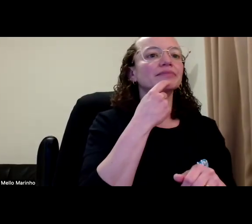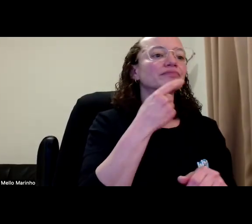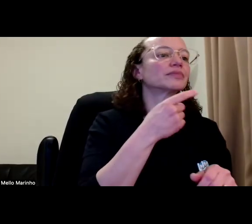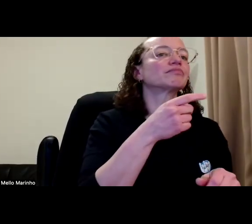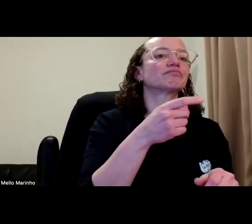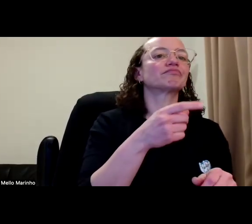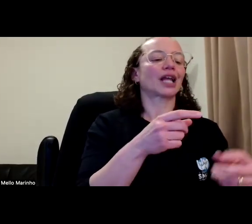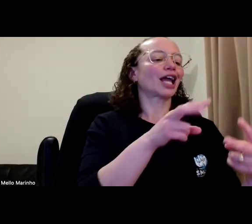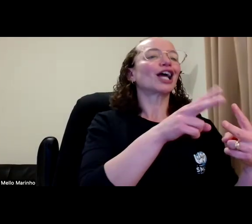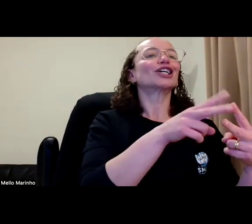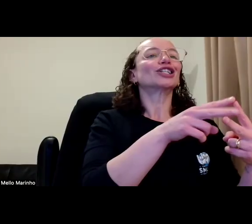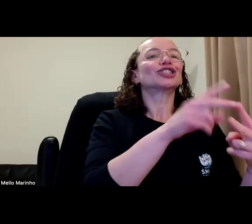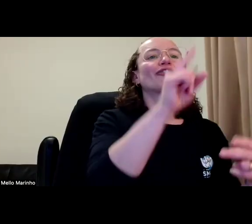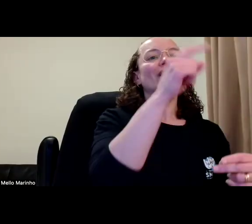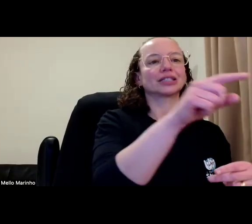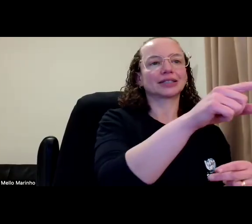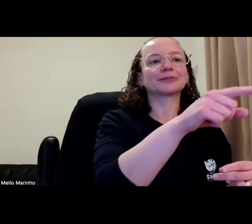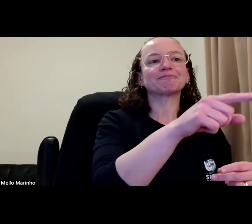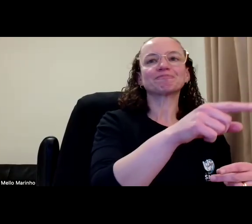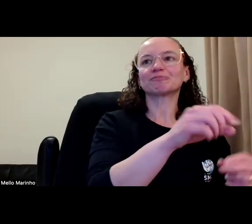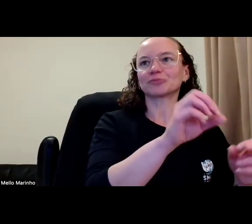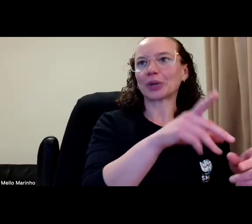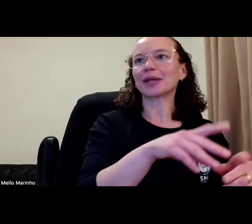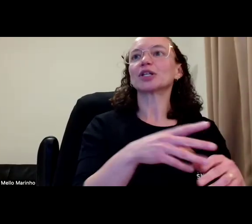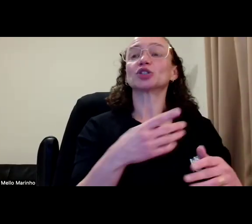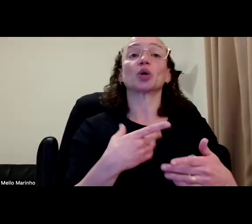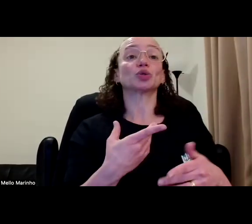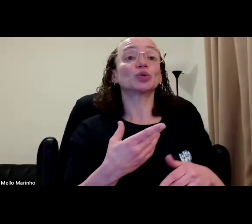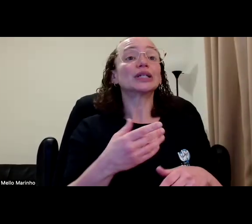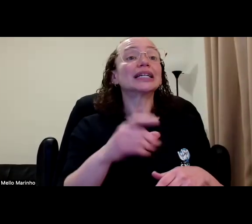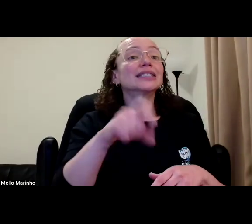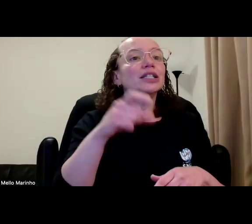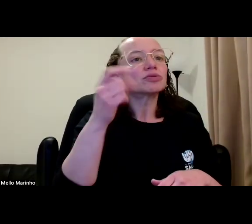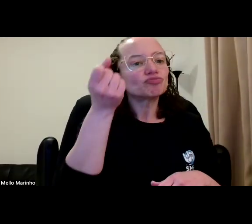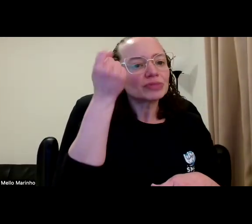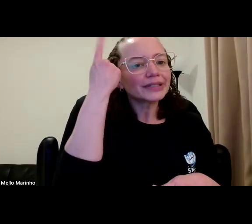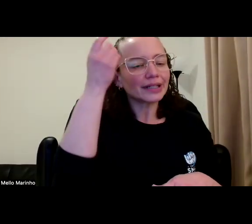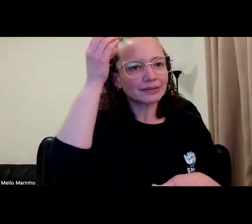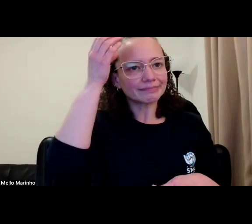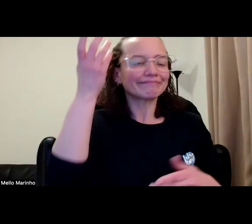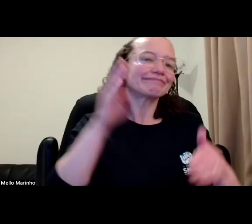Most of the time, the dentist will say, you're doing one of these.